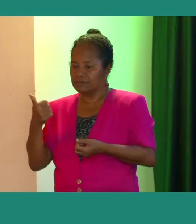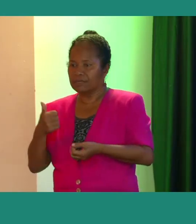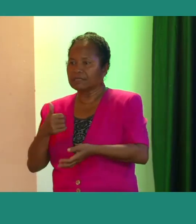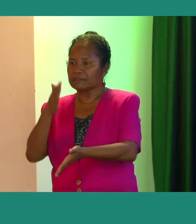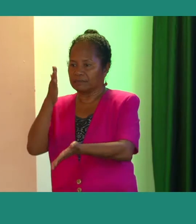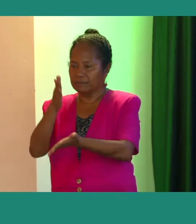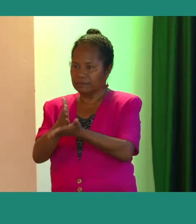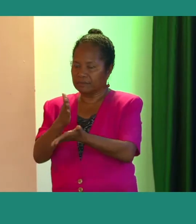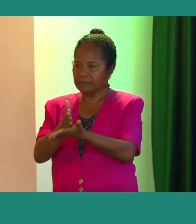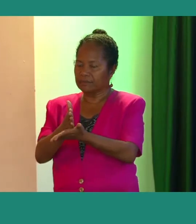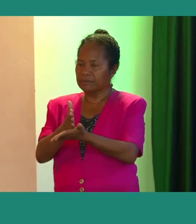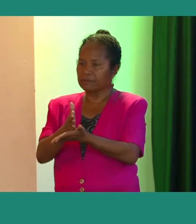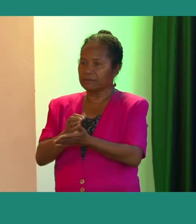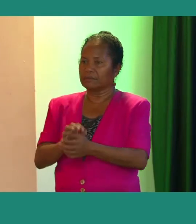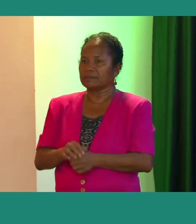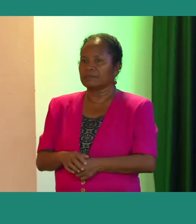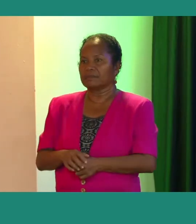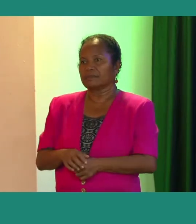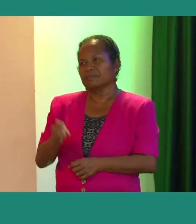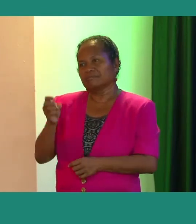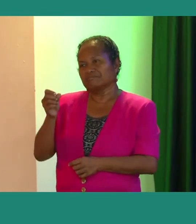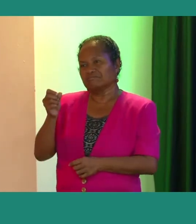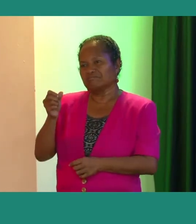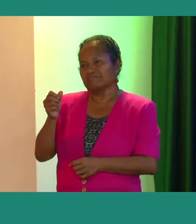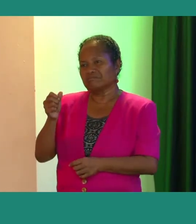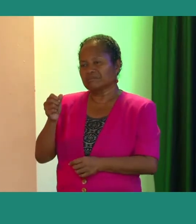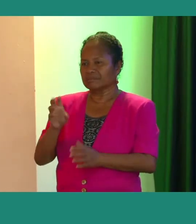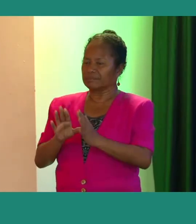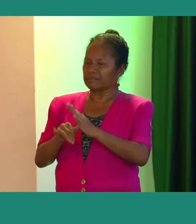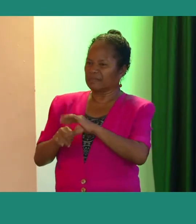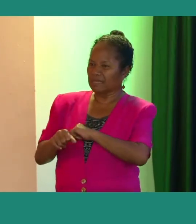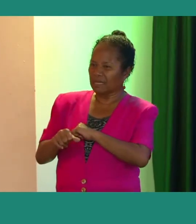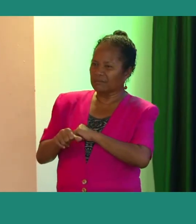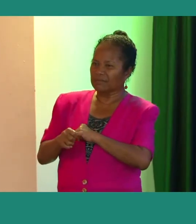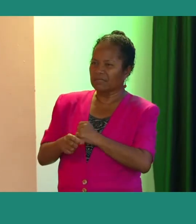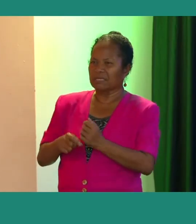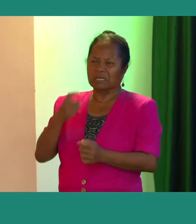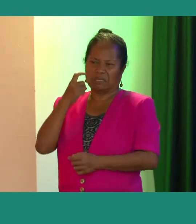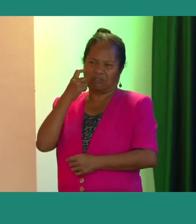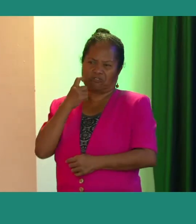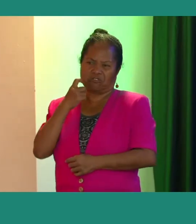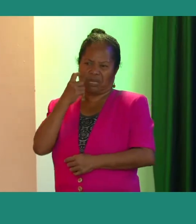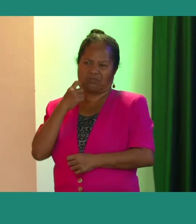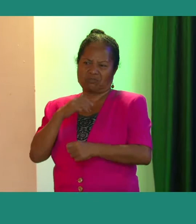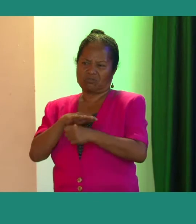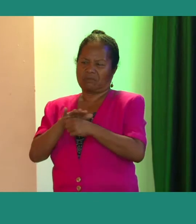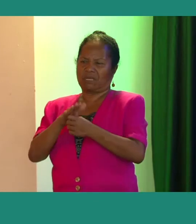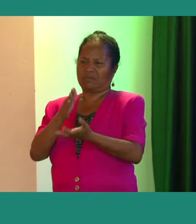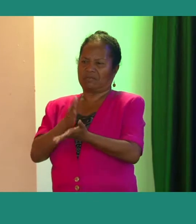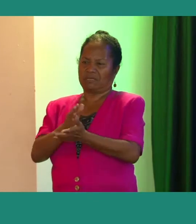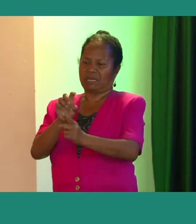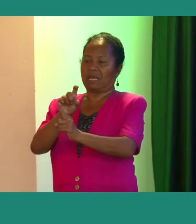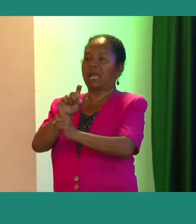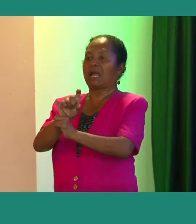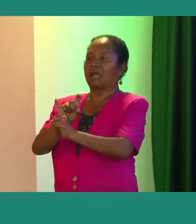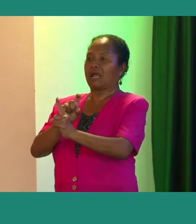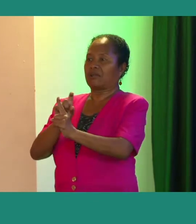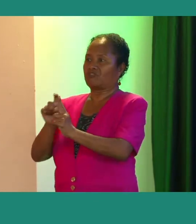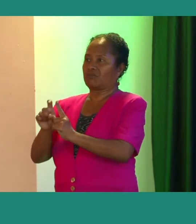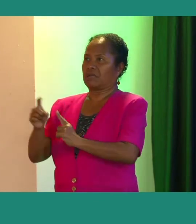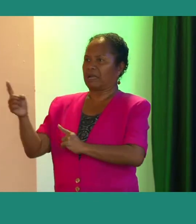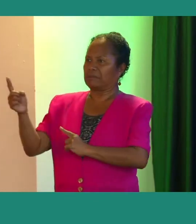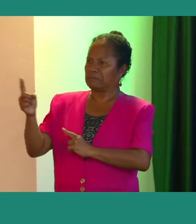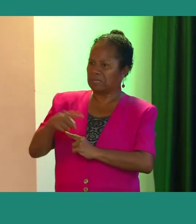leadership. I think the struggle sometimes is when they are trying to ensure that those cultural norms and